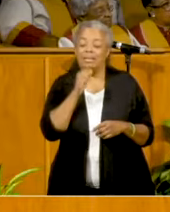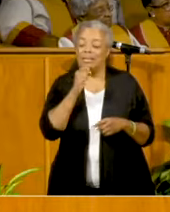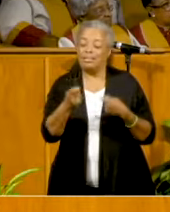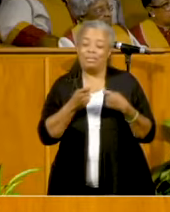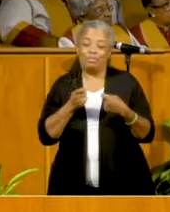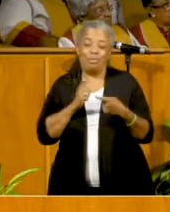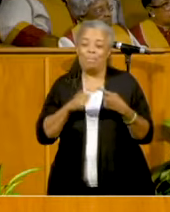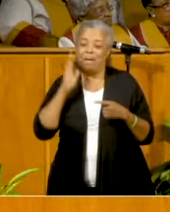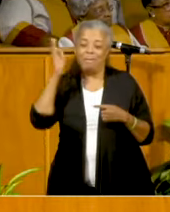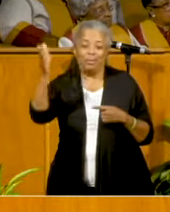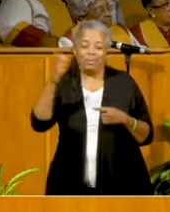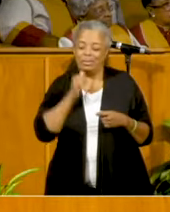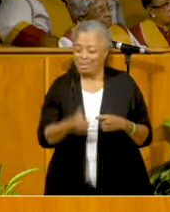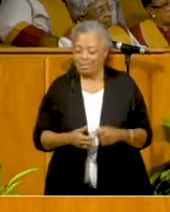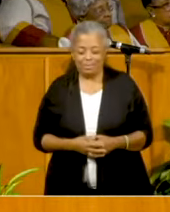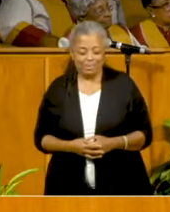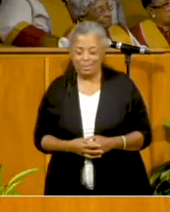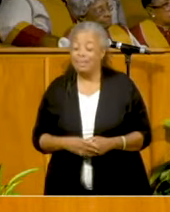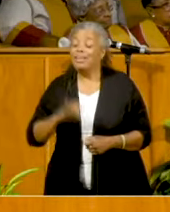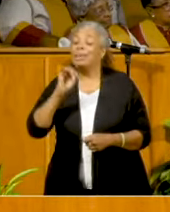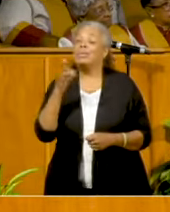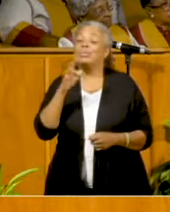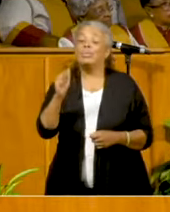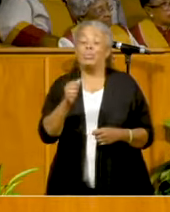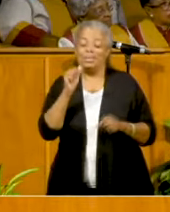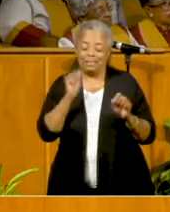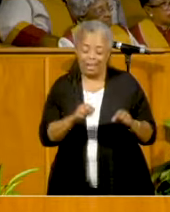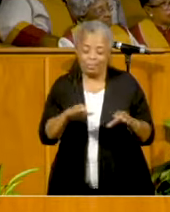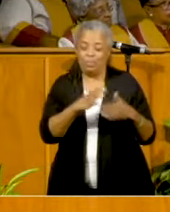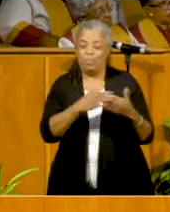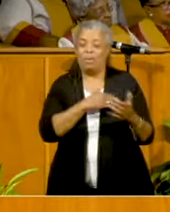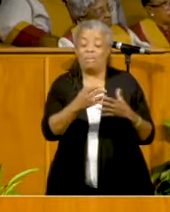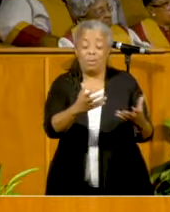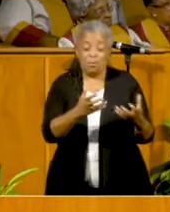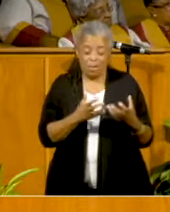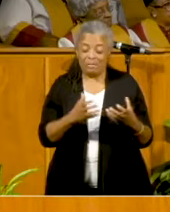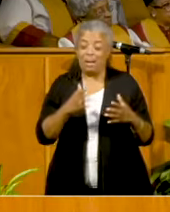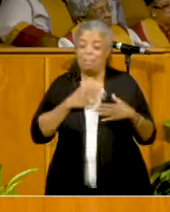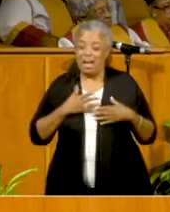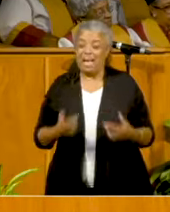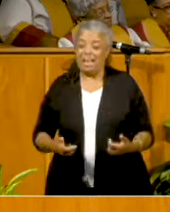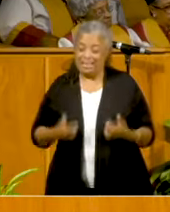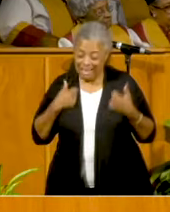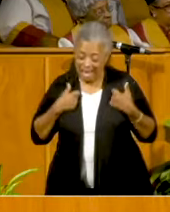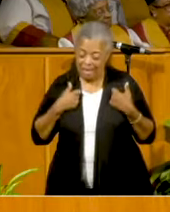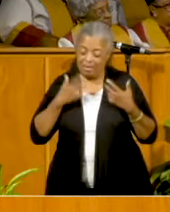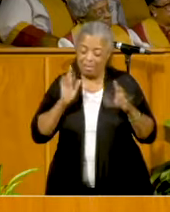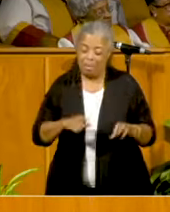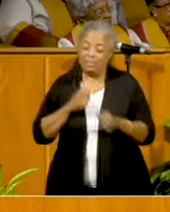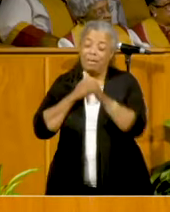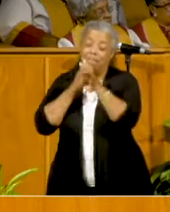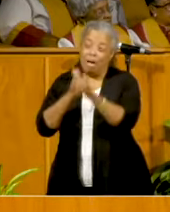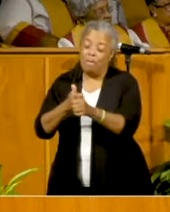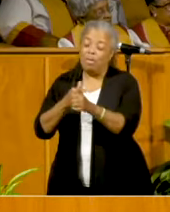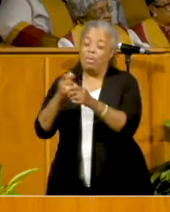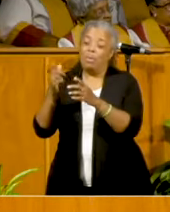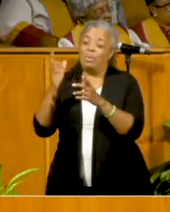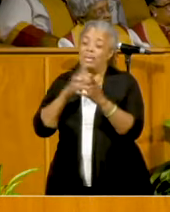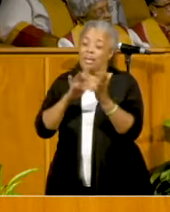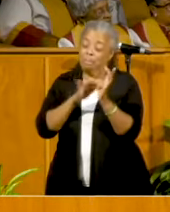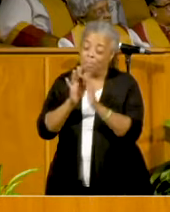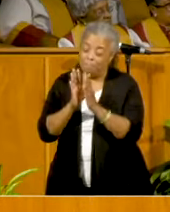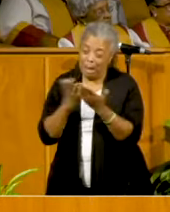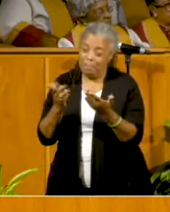control my destiny. Judas can do what he will. My life is ordered by the word and the will of